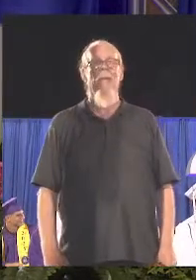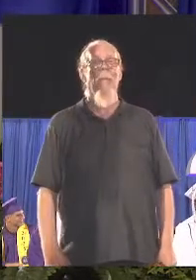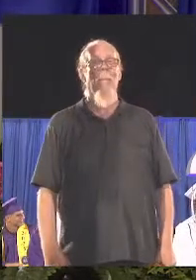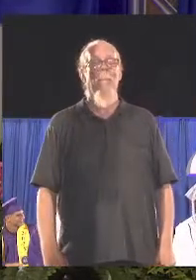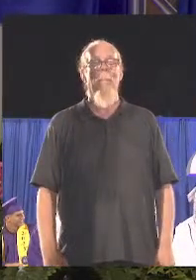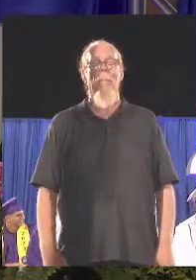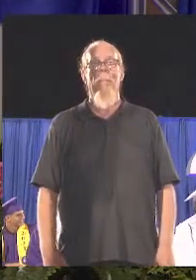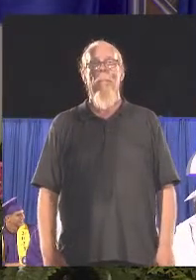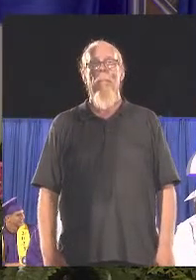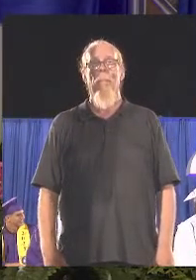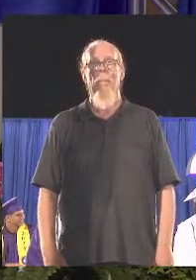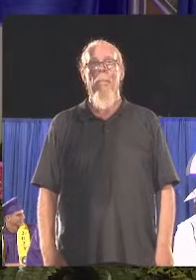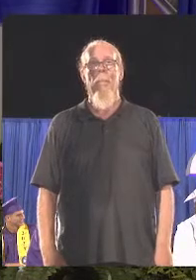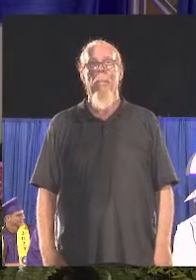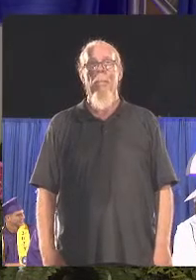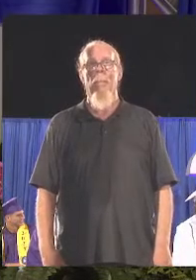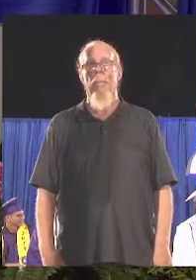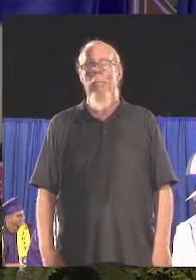I got you.